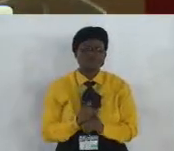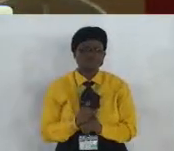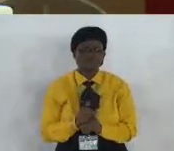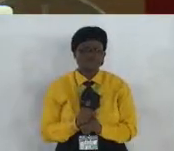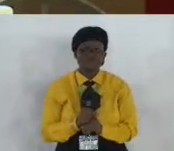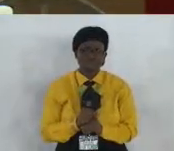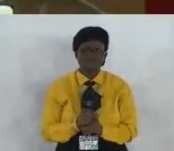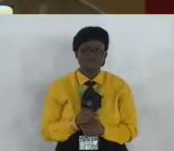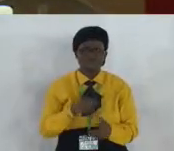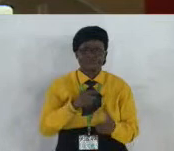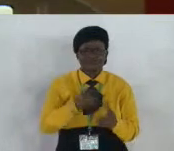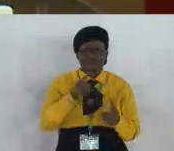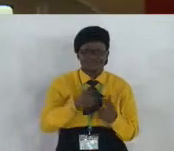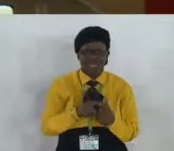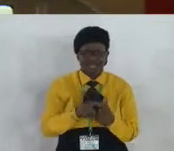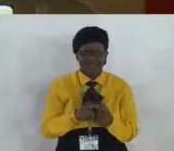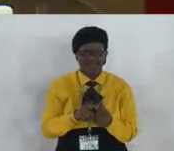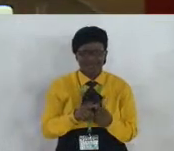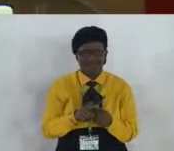And then